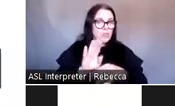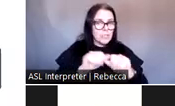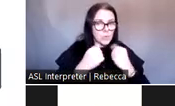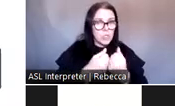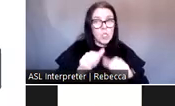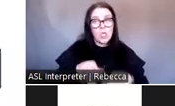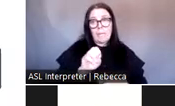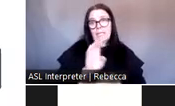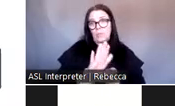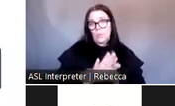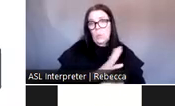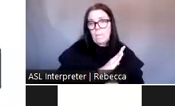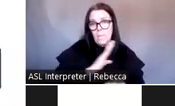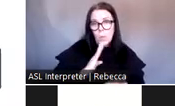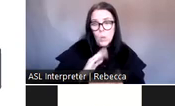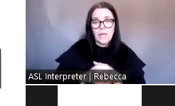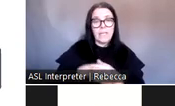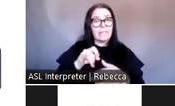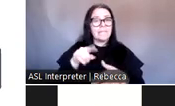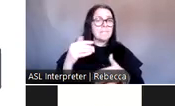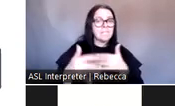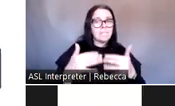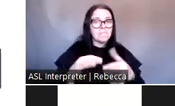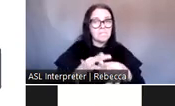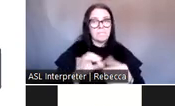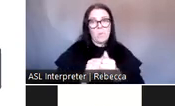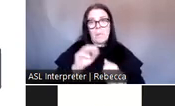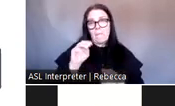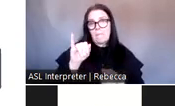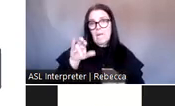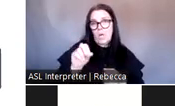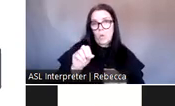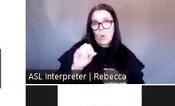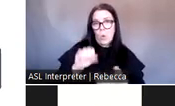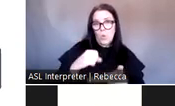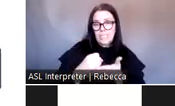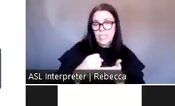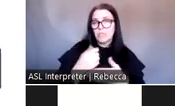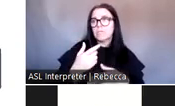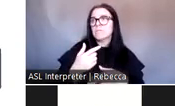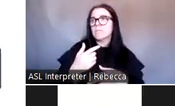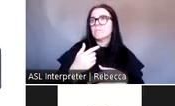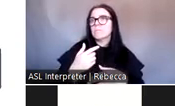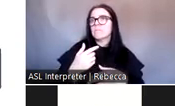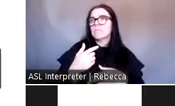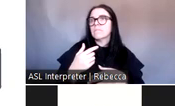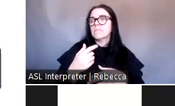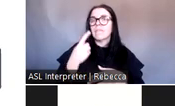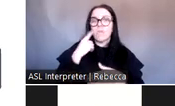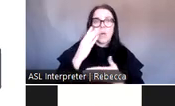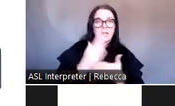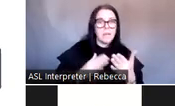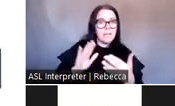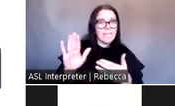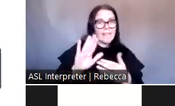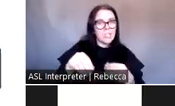school board. If they went down the road of doing micro-credentials, and maybe some are for some aspects of their delivery.